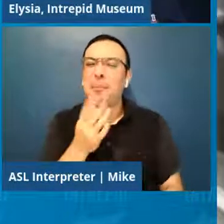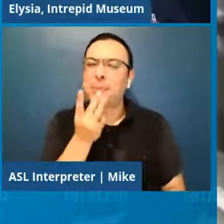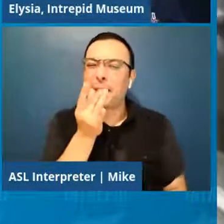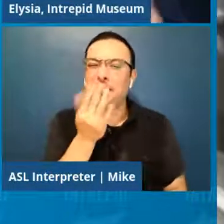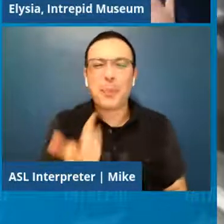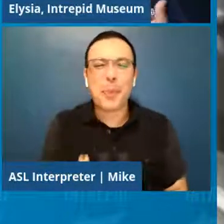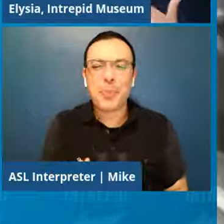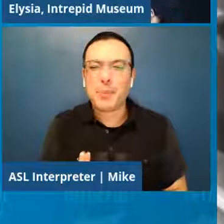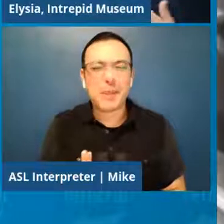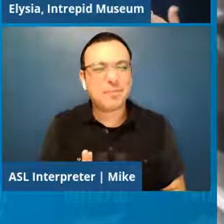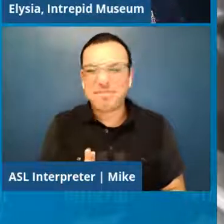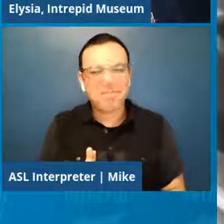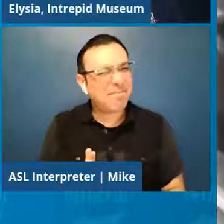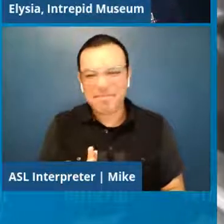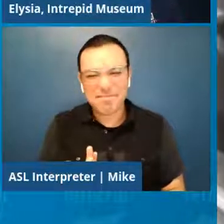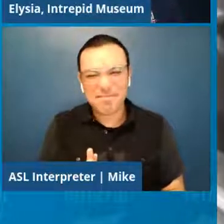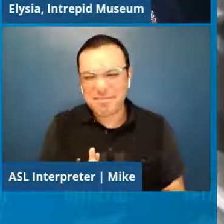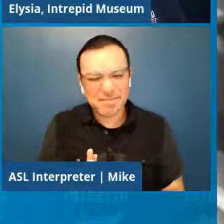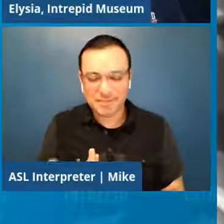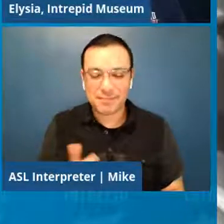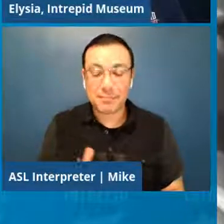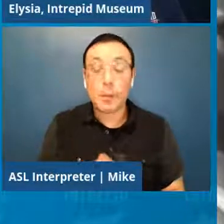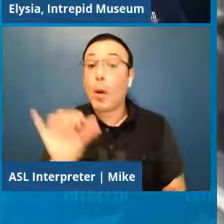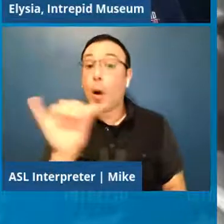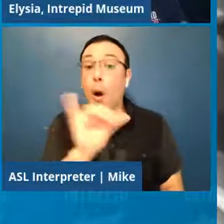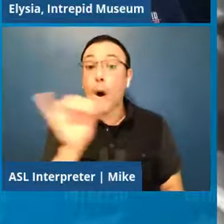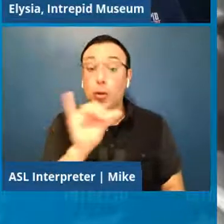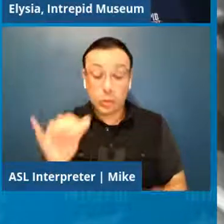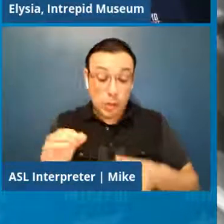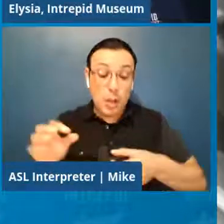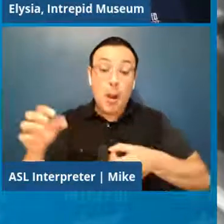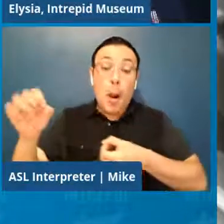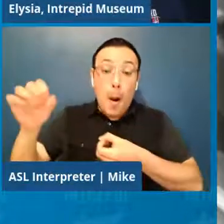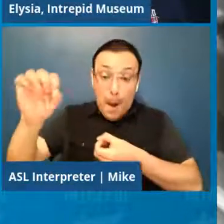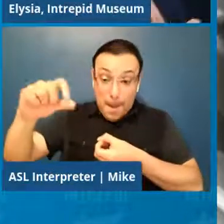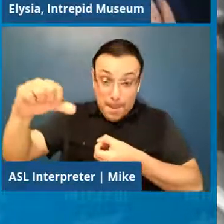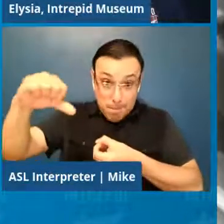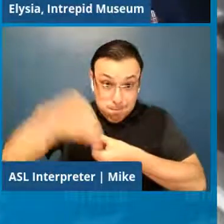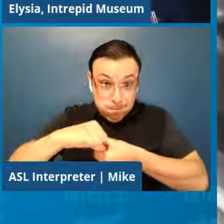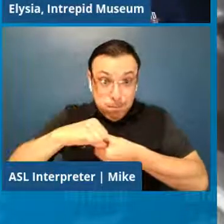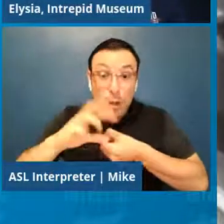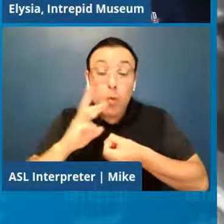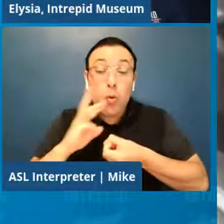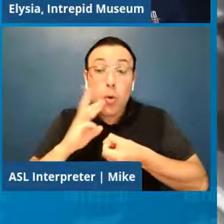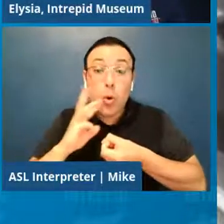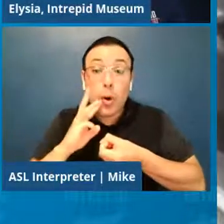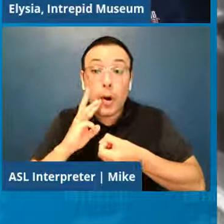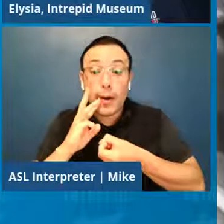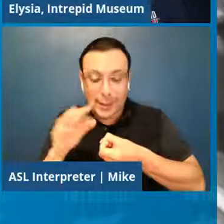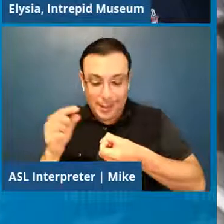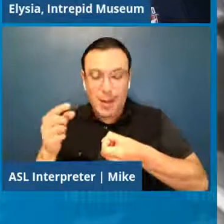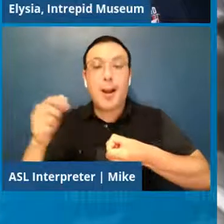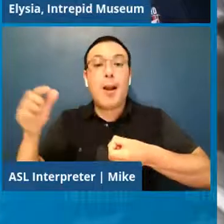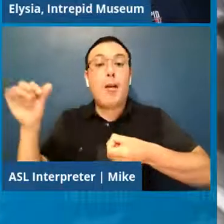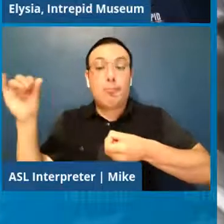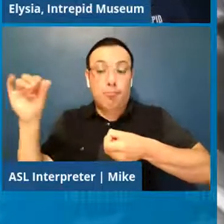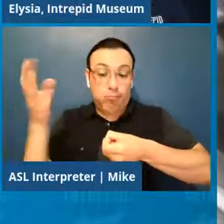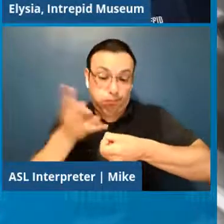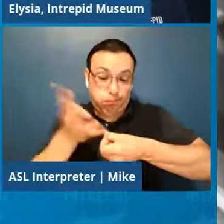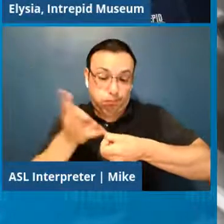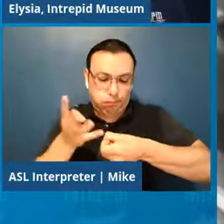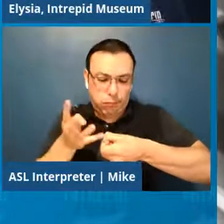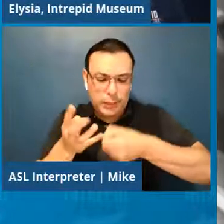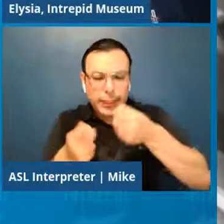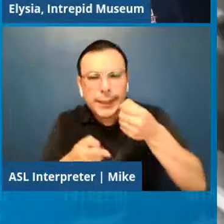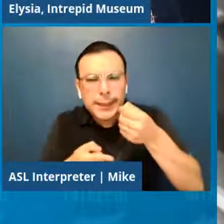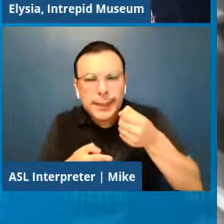problems when they tried to rehydrate the powders and add water. They didn't always work right. So fortunately, the Mercury missions weren't that long